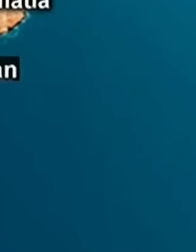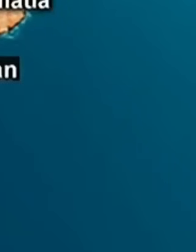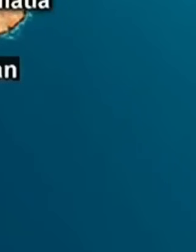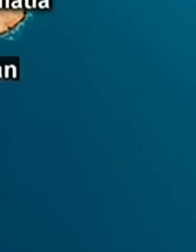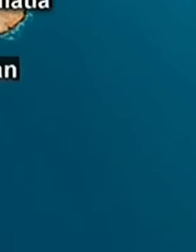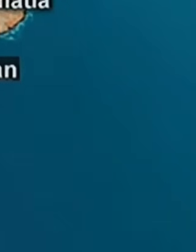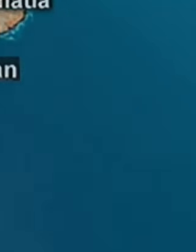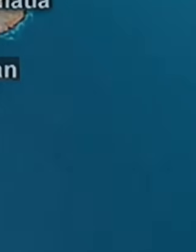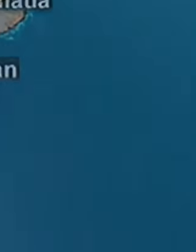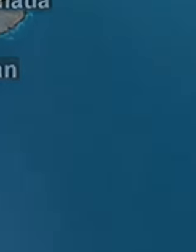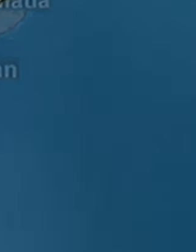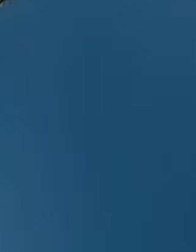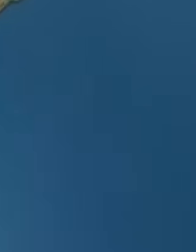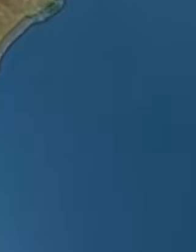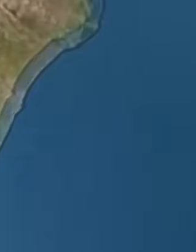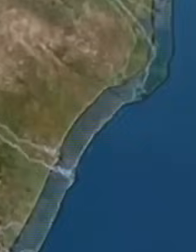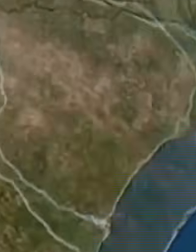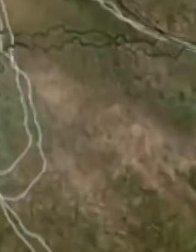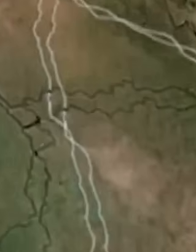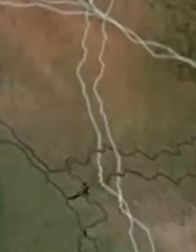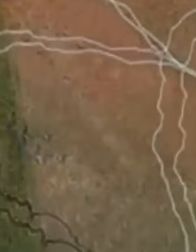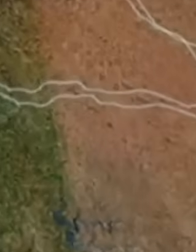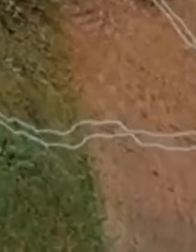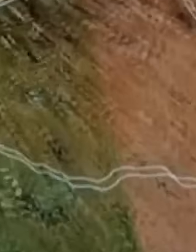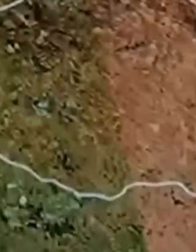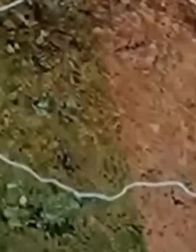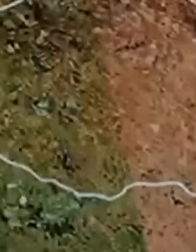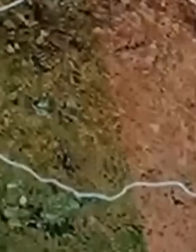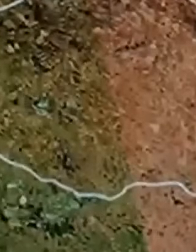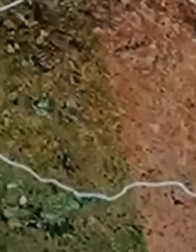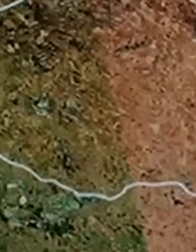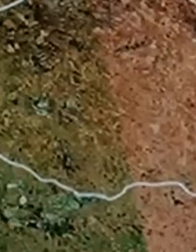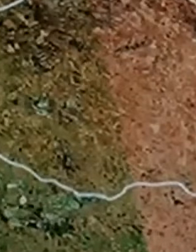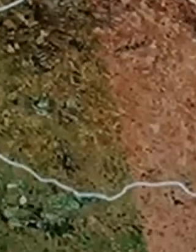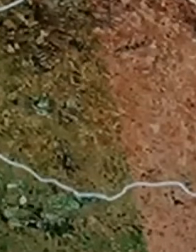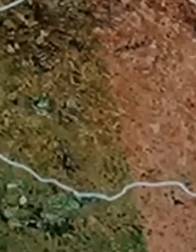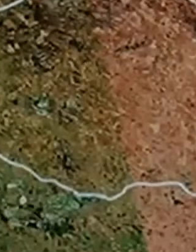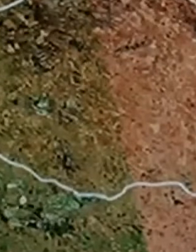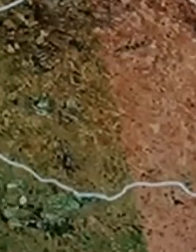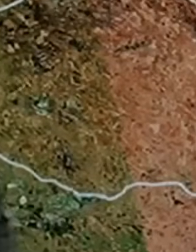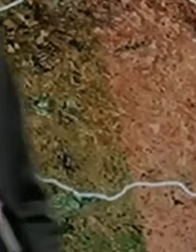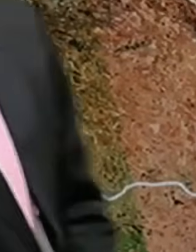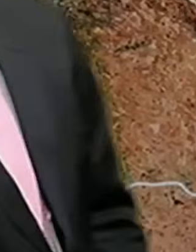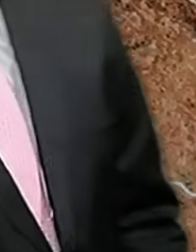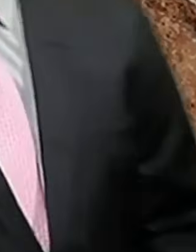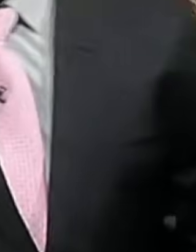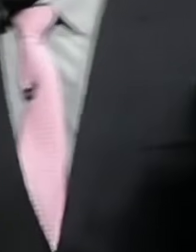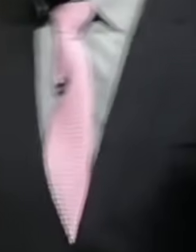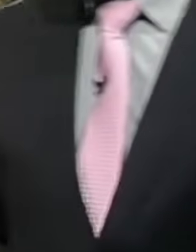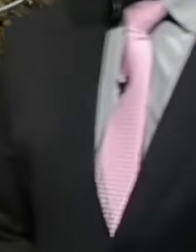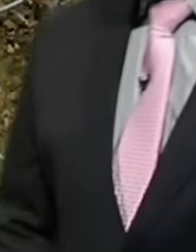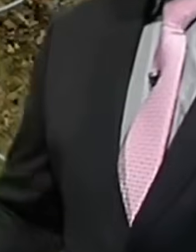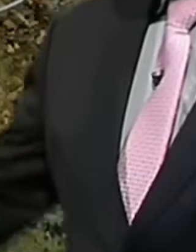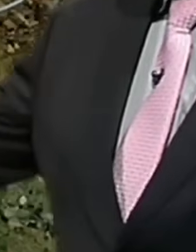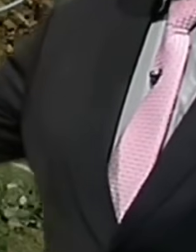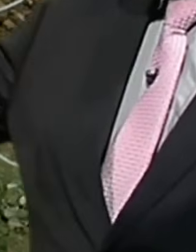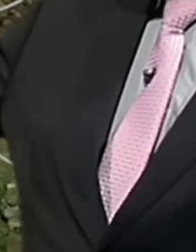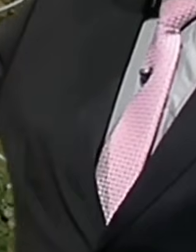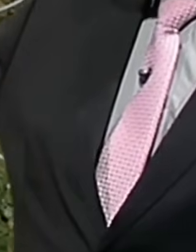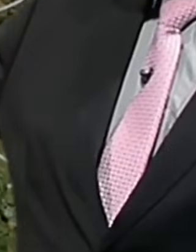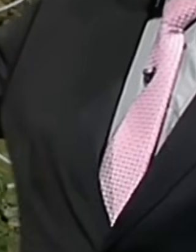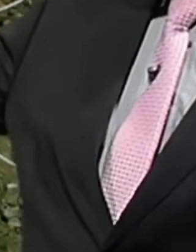o tlhokomediso ka ba kae mme ha re shebile di temperature ka kwano ka provinceng ya Gauteng ka lebella hore provinceng ya Gauteng e be le maemo a tleng a futhumetse tefla